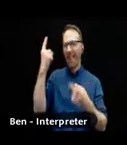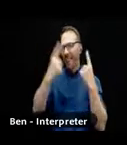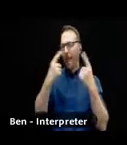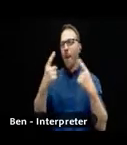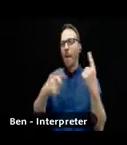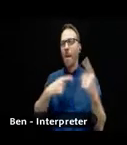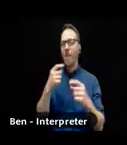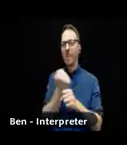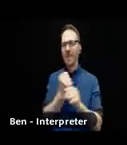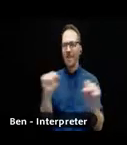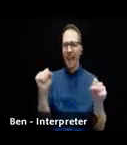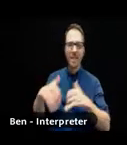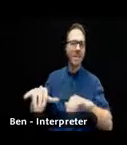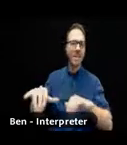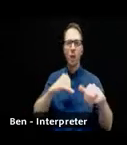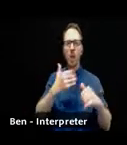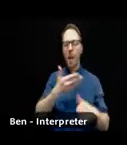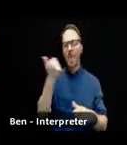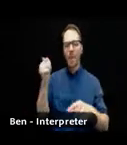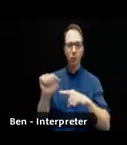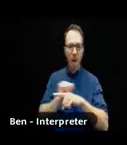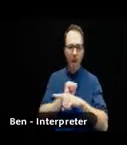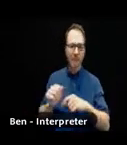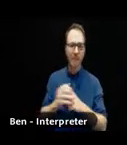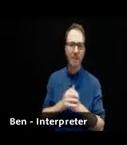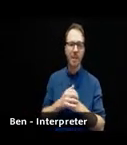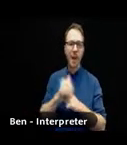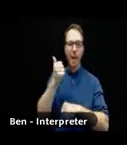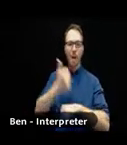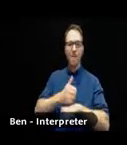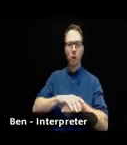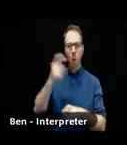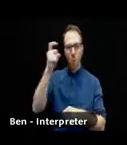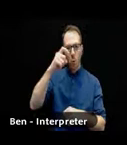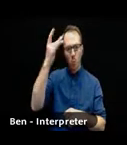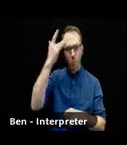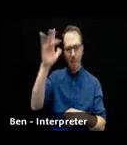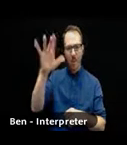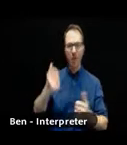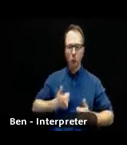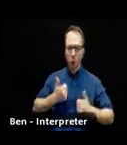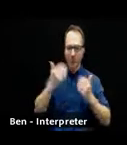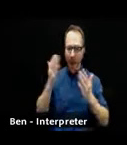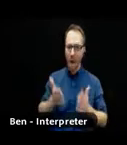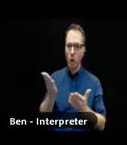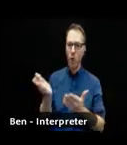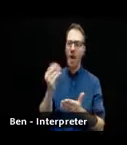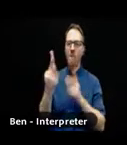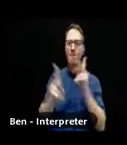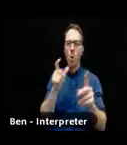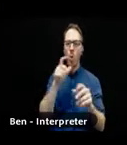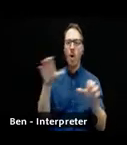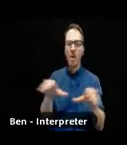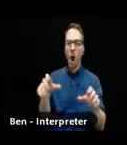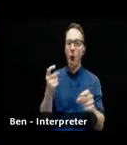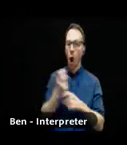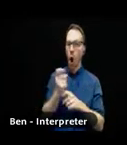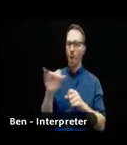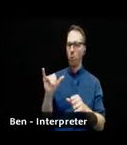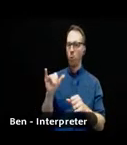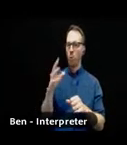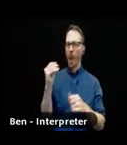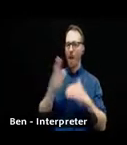safety standards, best practices, based on the wisdom of survivors and folks who've done harm, and really building things out